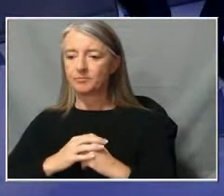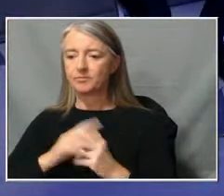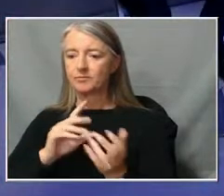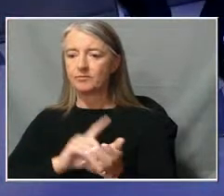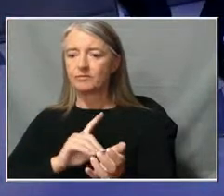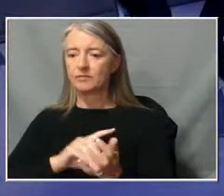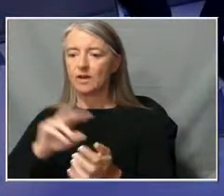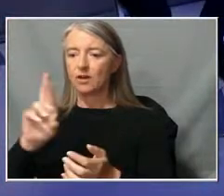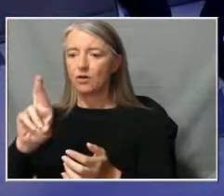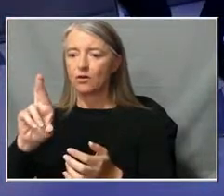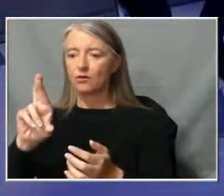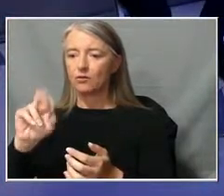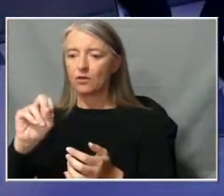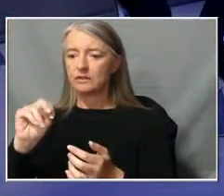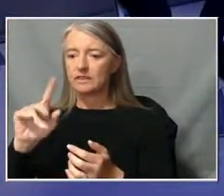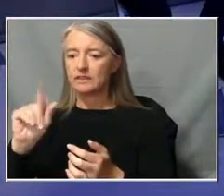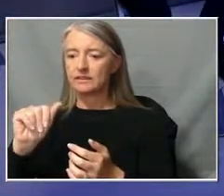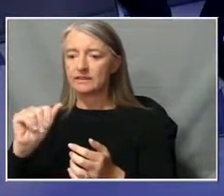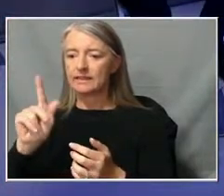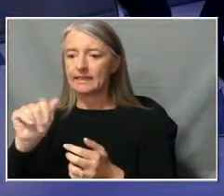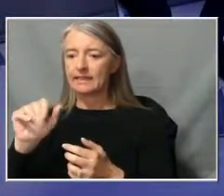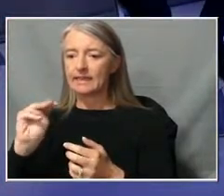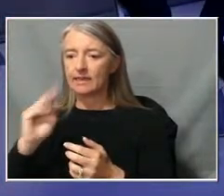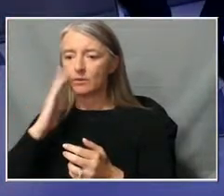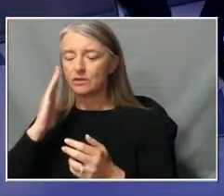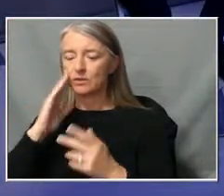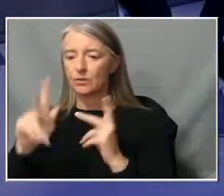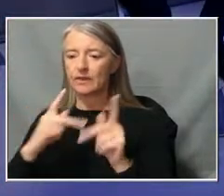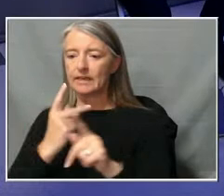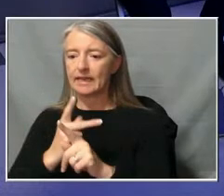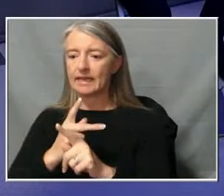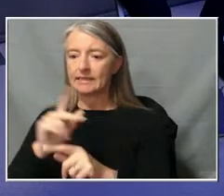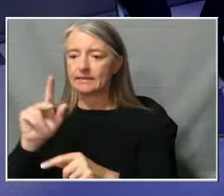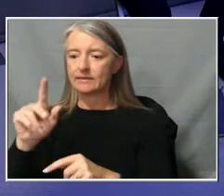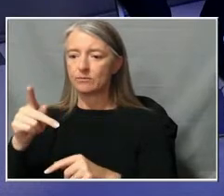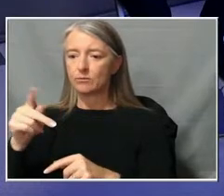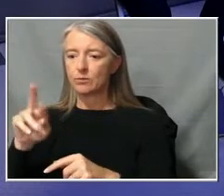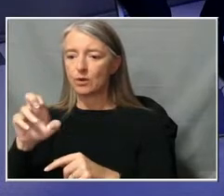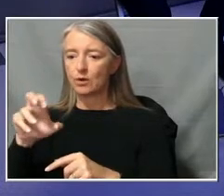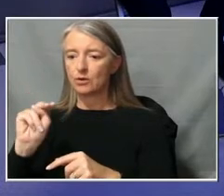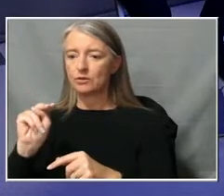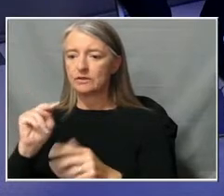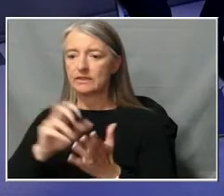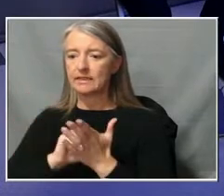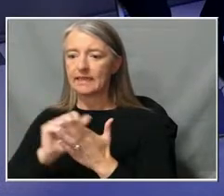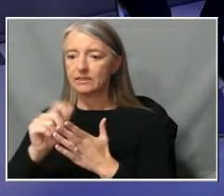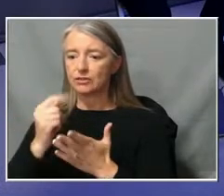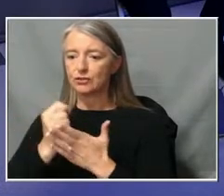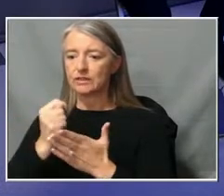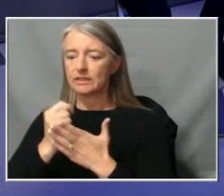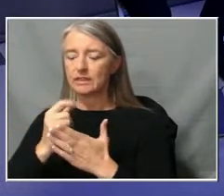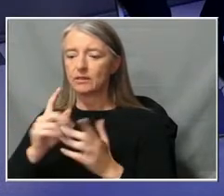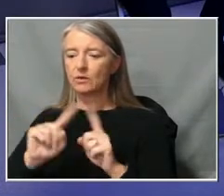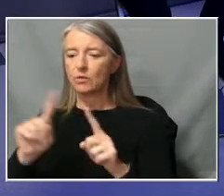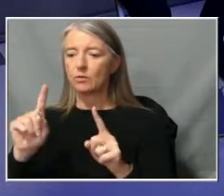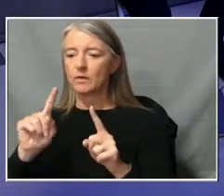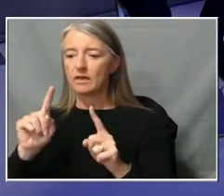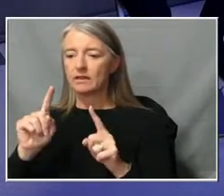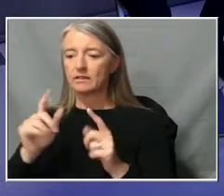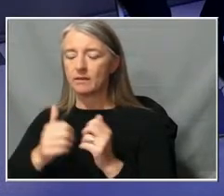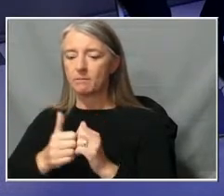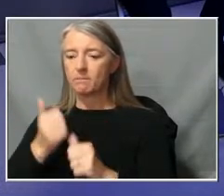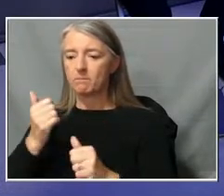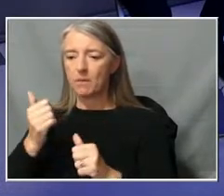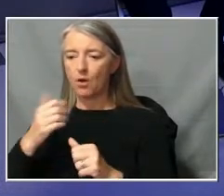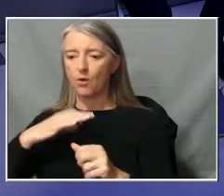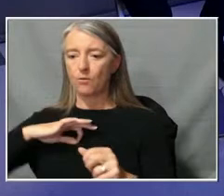you touched on this, Kim wants to know the types of proton beam therapy, the types of cancers that they treat, but maybe what are they most